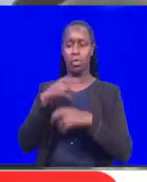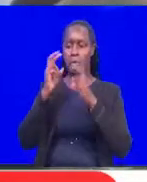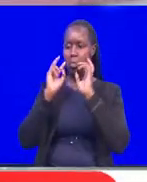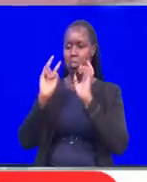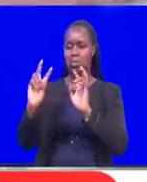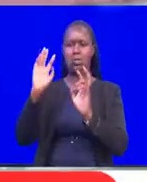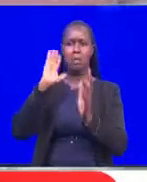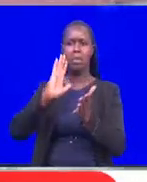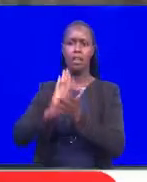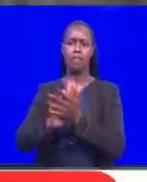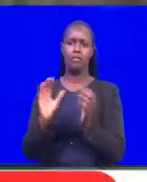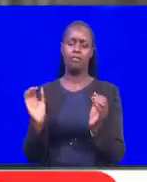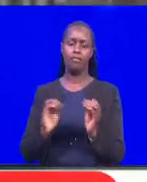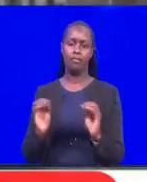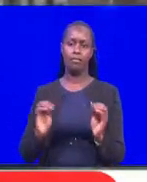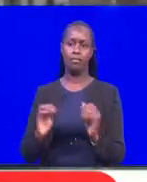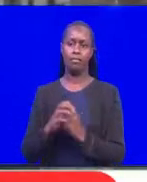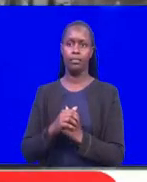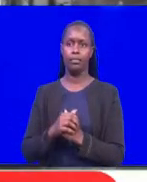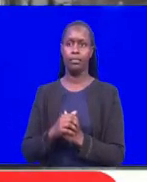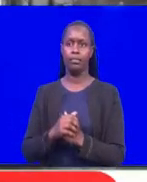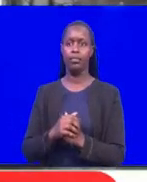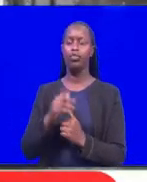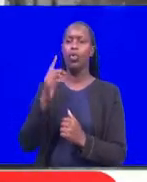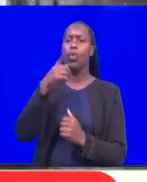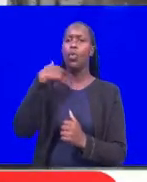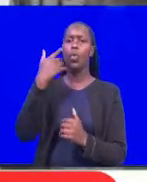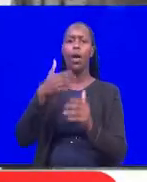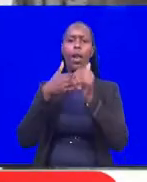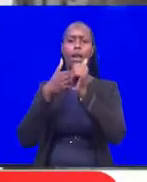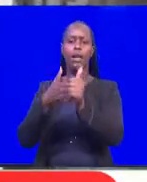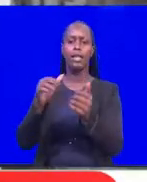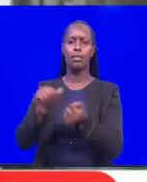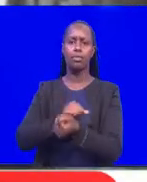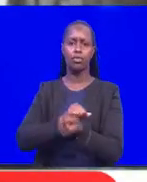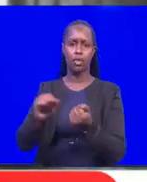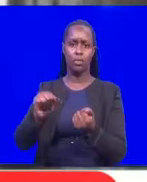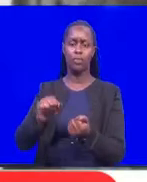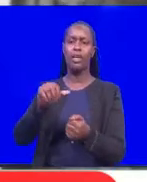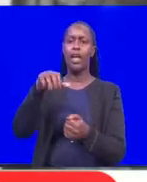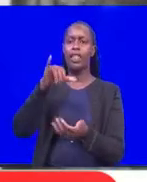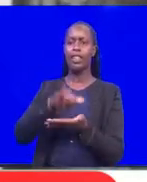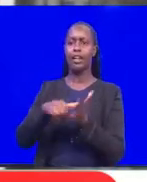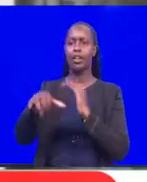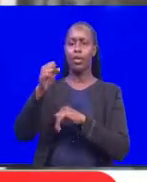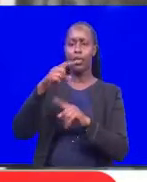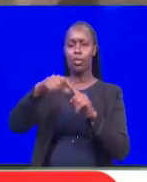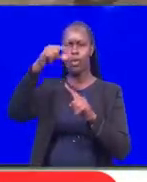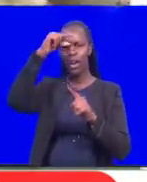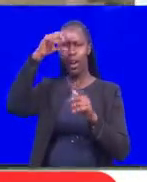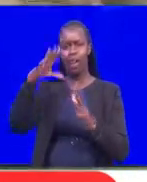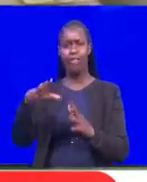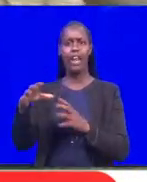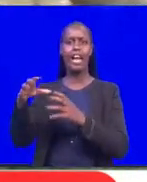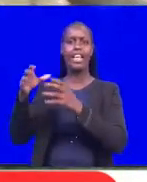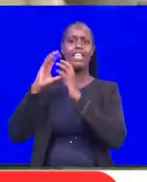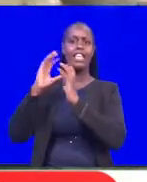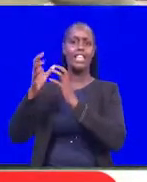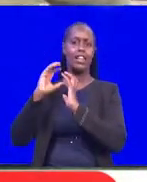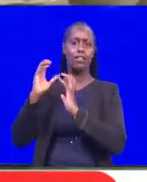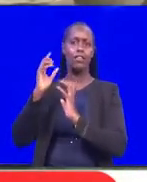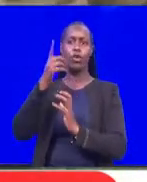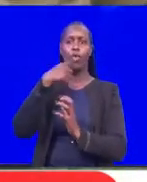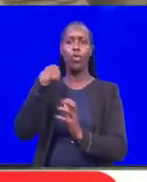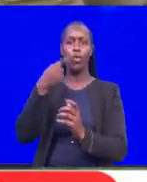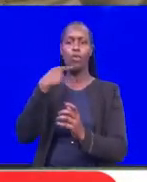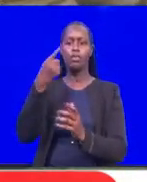disbelief. The one who led the demolitions was no other than Kilifi Governor Gideon Mung'aro, who, in a seemingly irritated